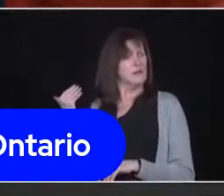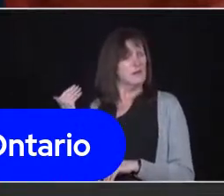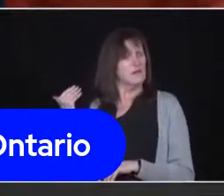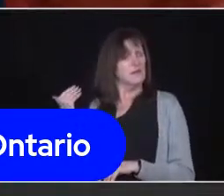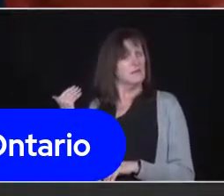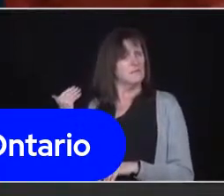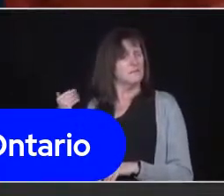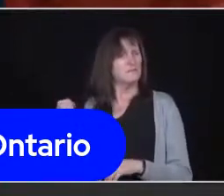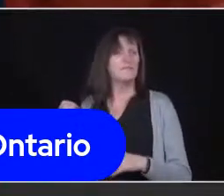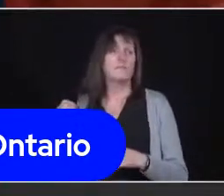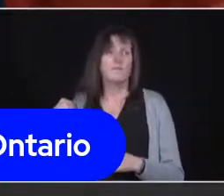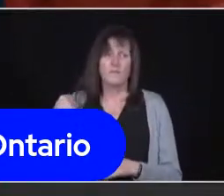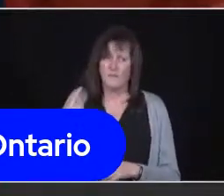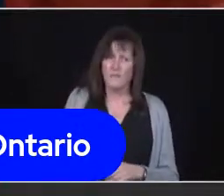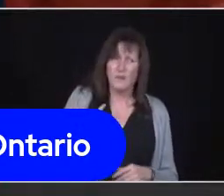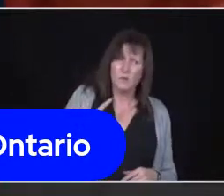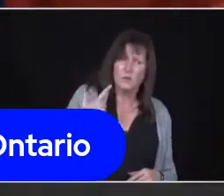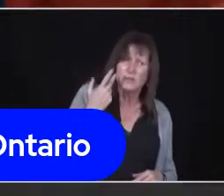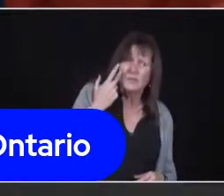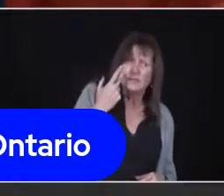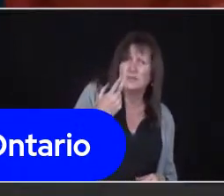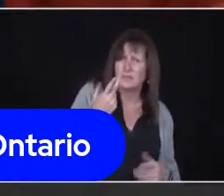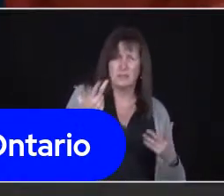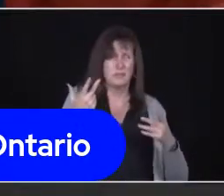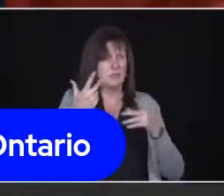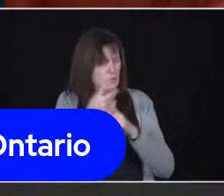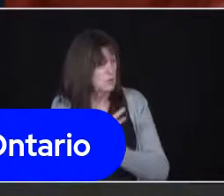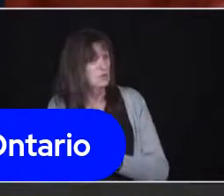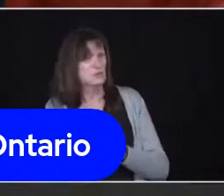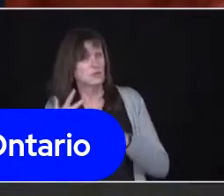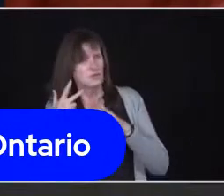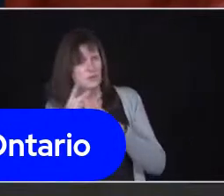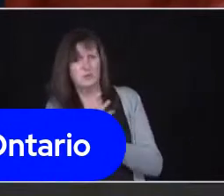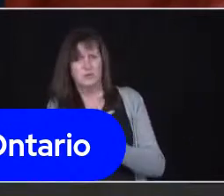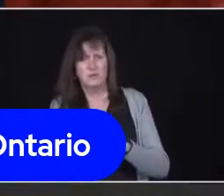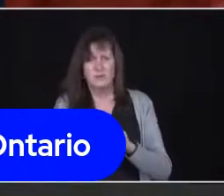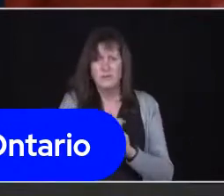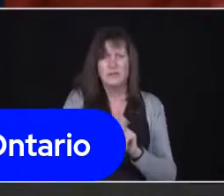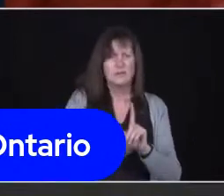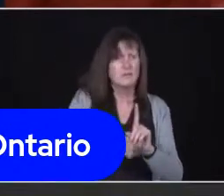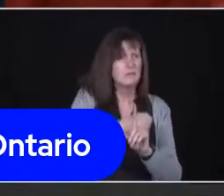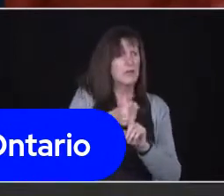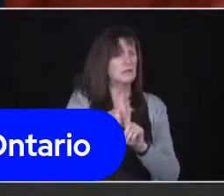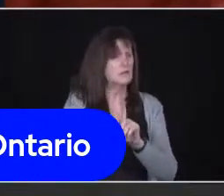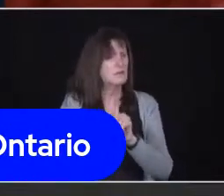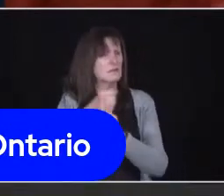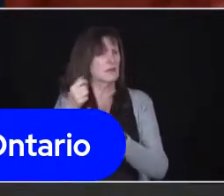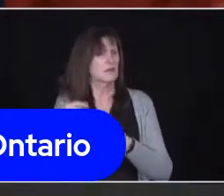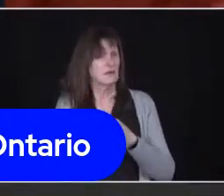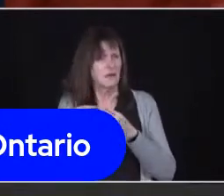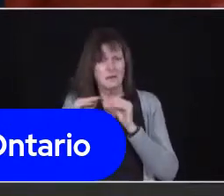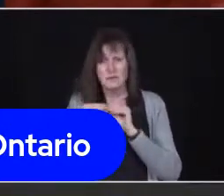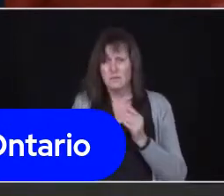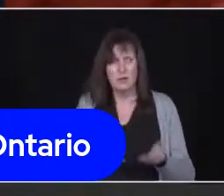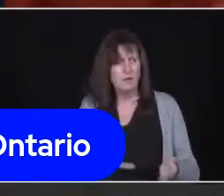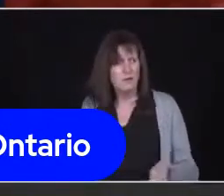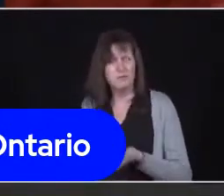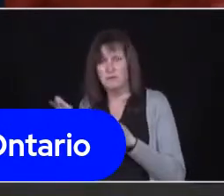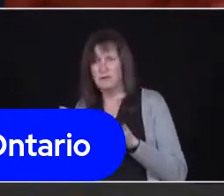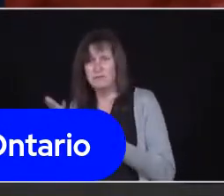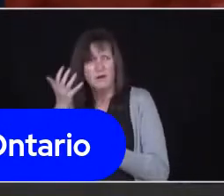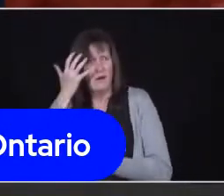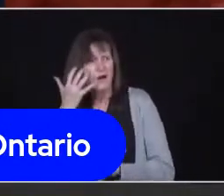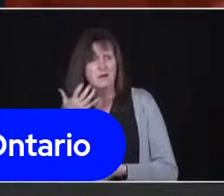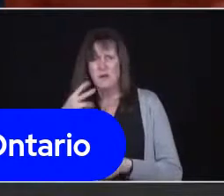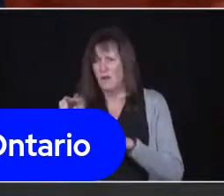have continued to worsen. COVID-19 cases, hospitalizations, and intensive care unit occupancy are at